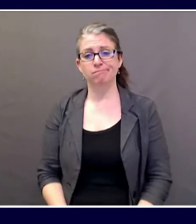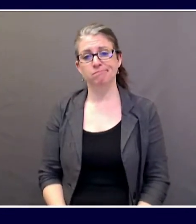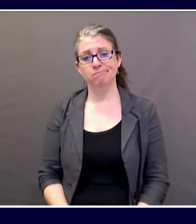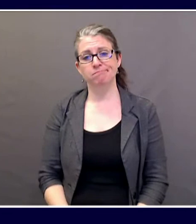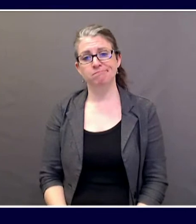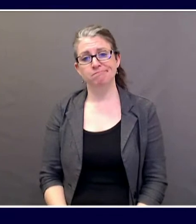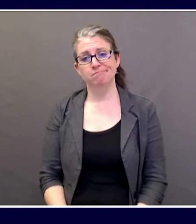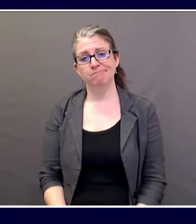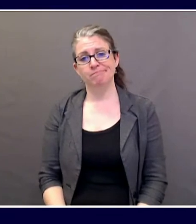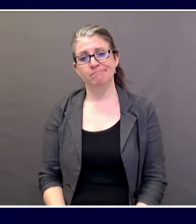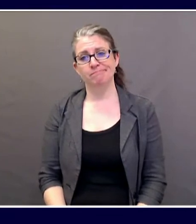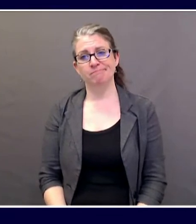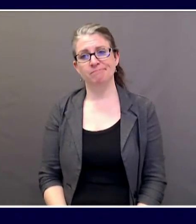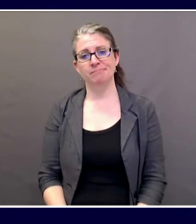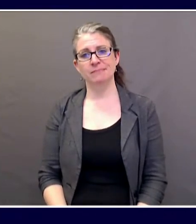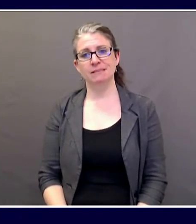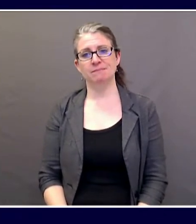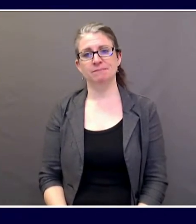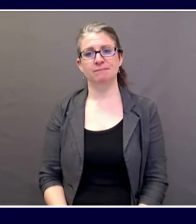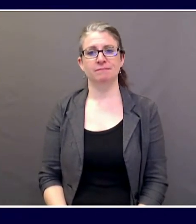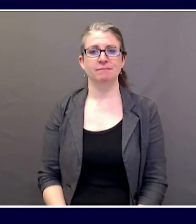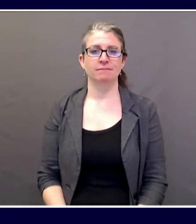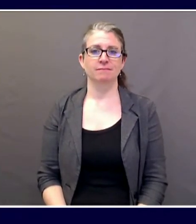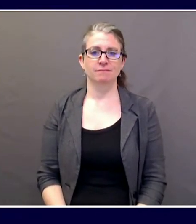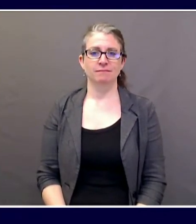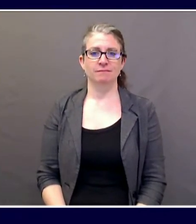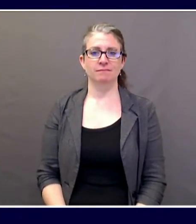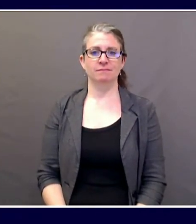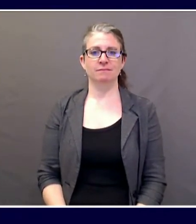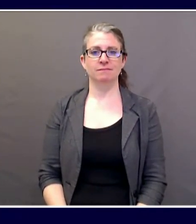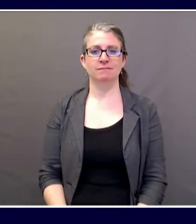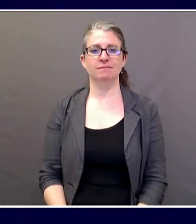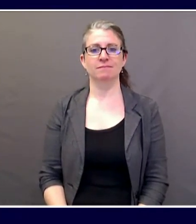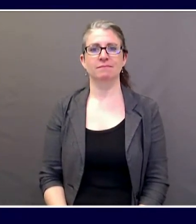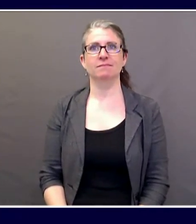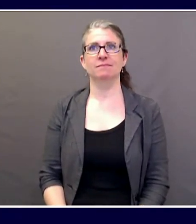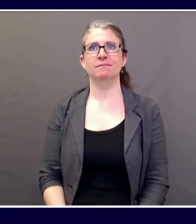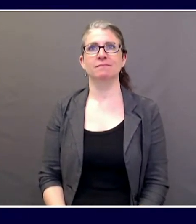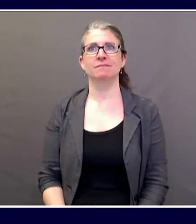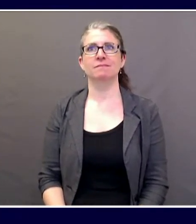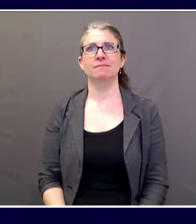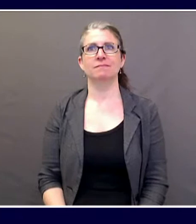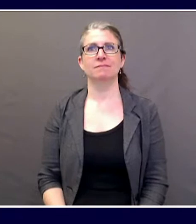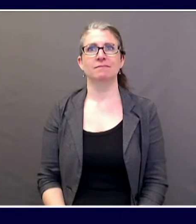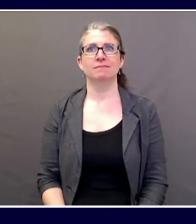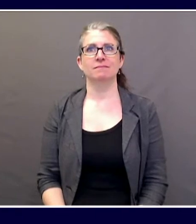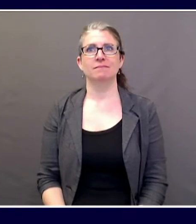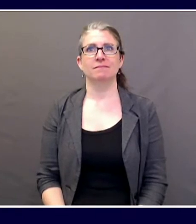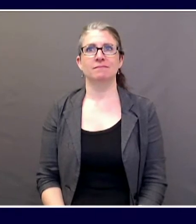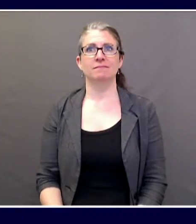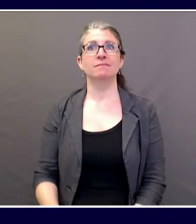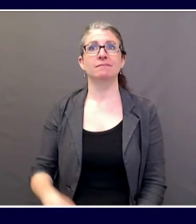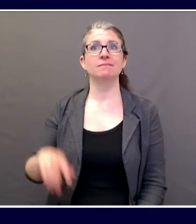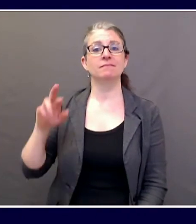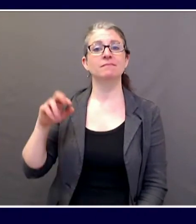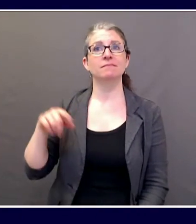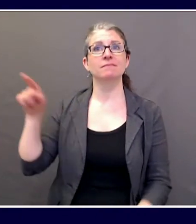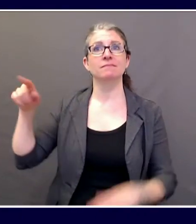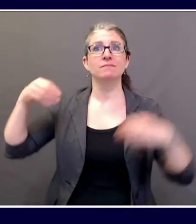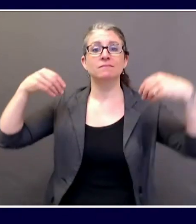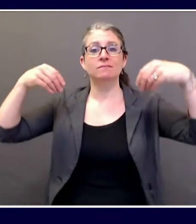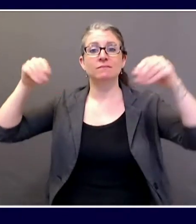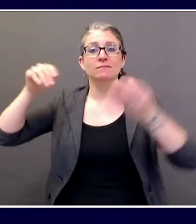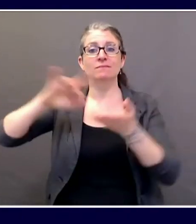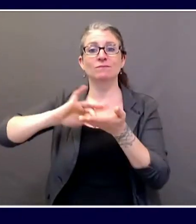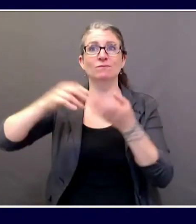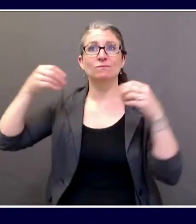dose of vaccine through one of the retail pharmacy waste list programs. And they were told at the time that the pharmacy would get in touch. They